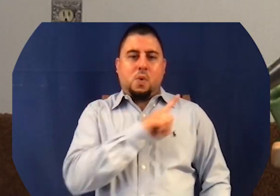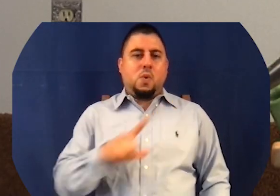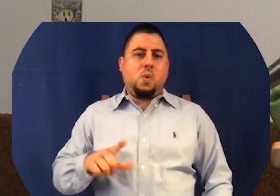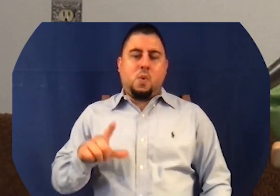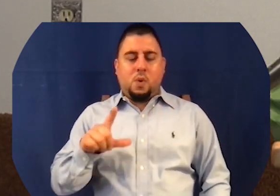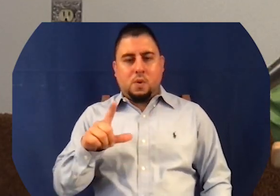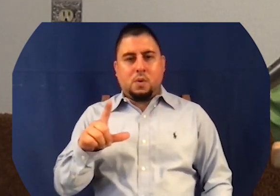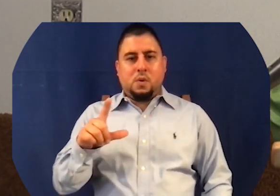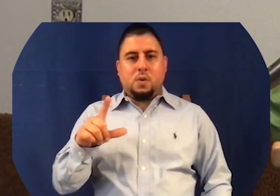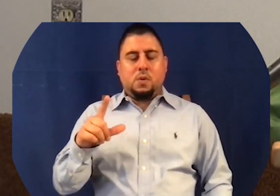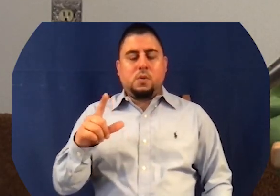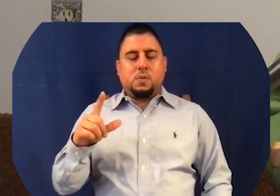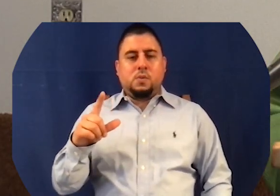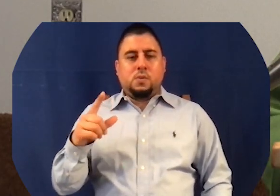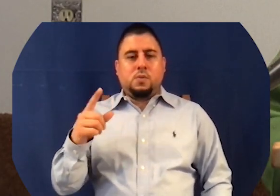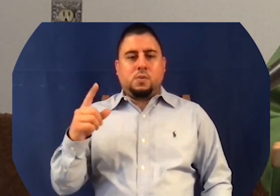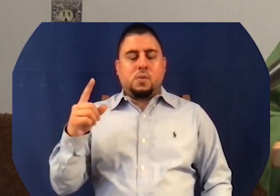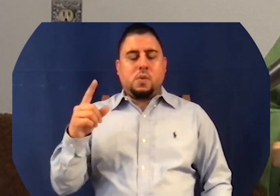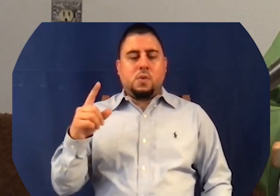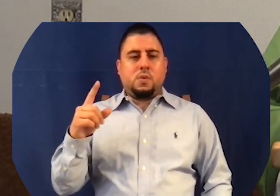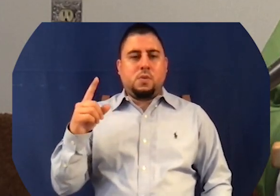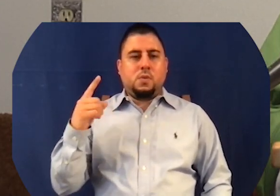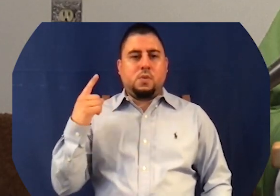to you, O Lord.